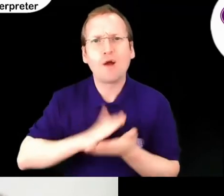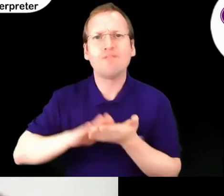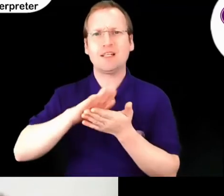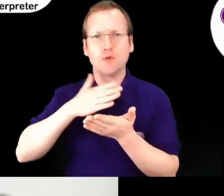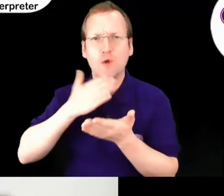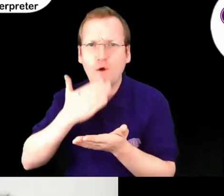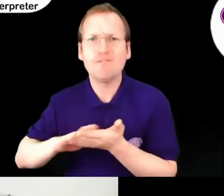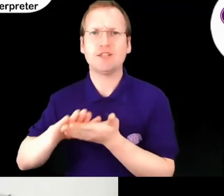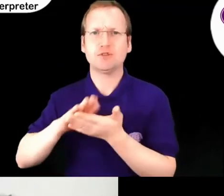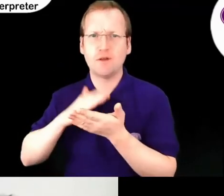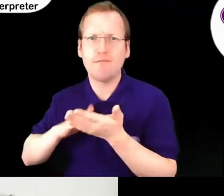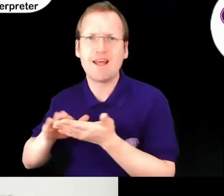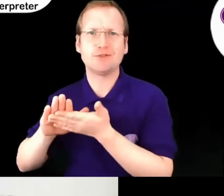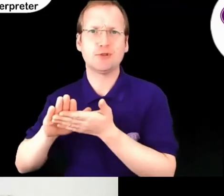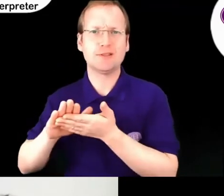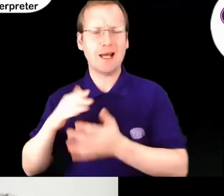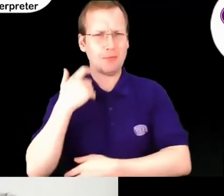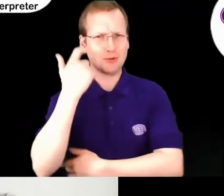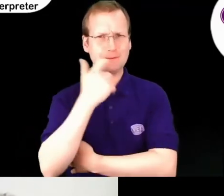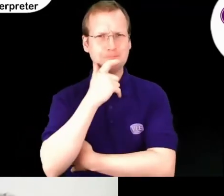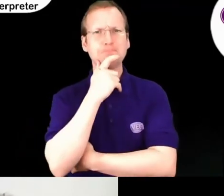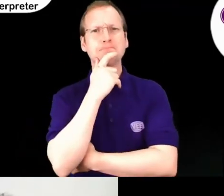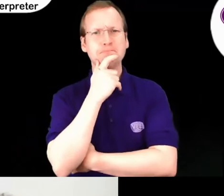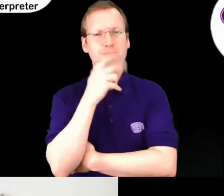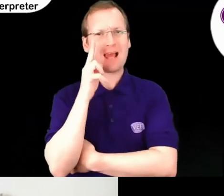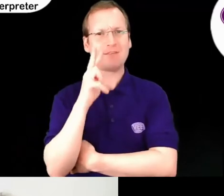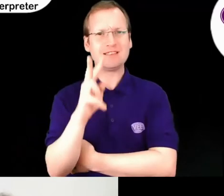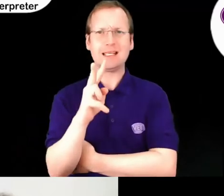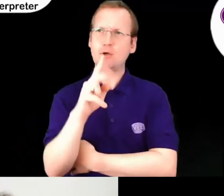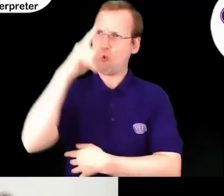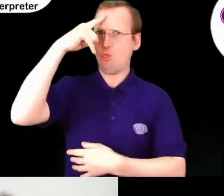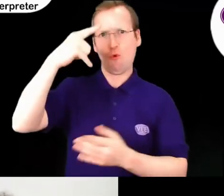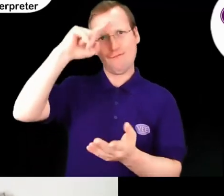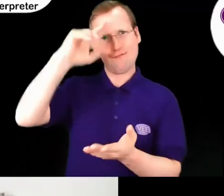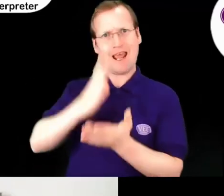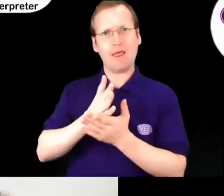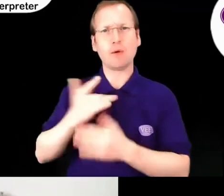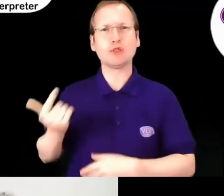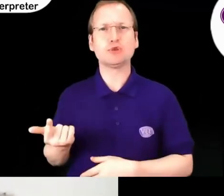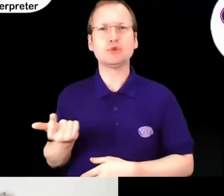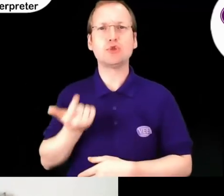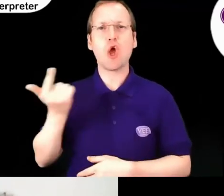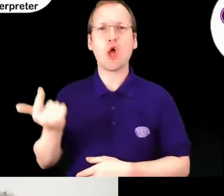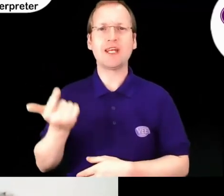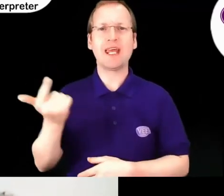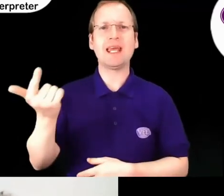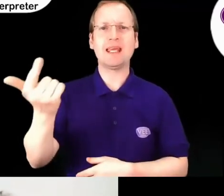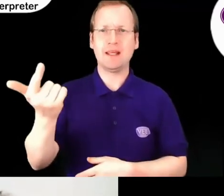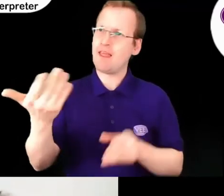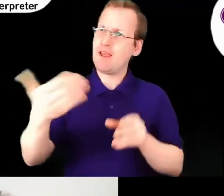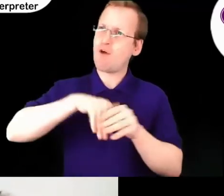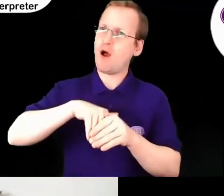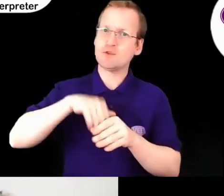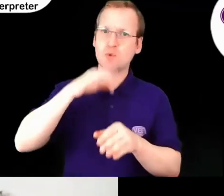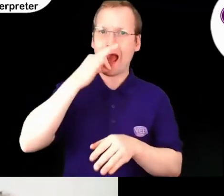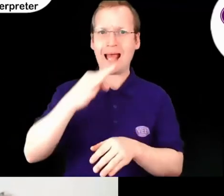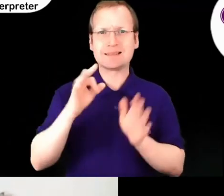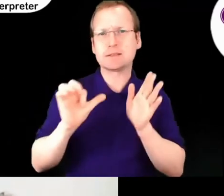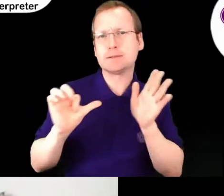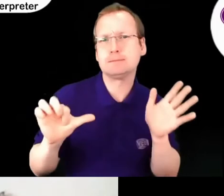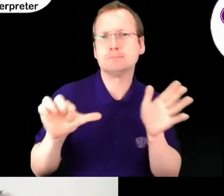that I have seen or regarded faith as a journey, and a journey which involves the asking of hard